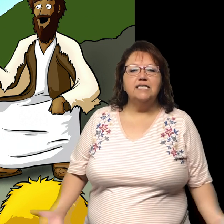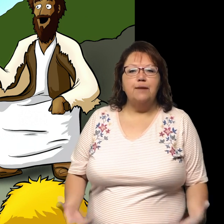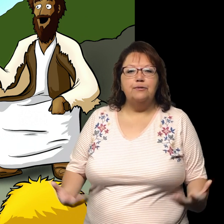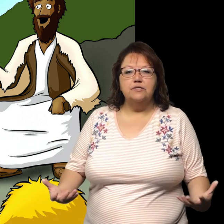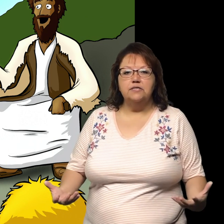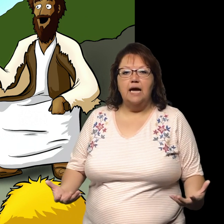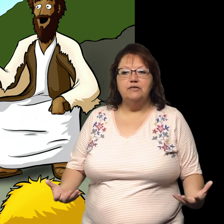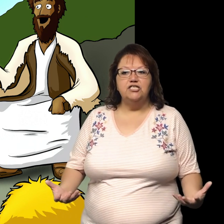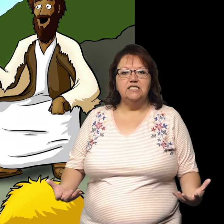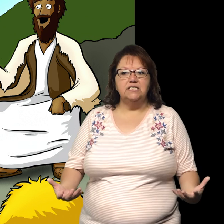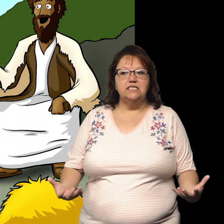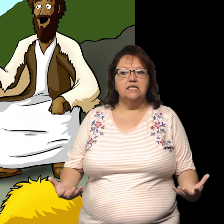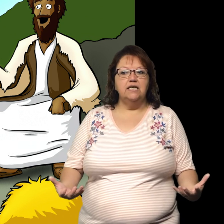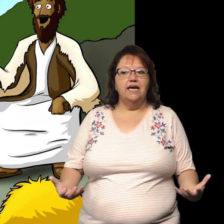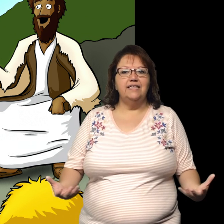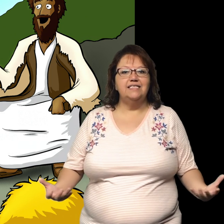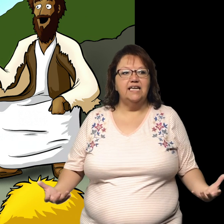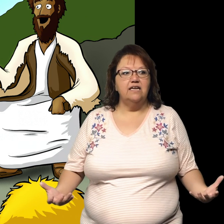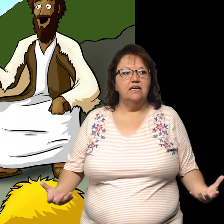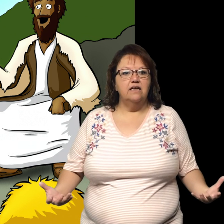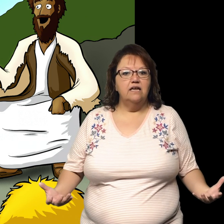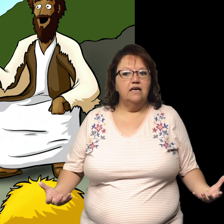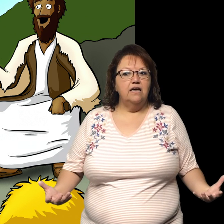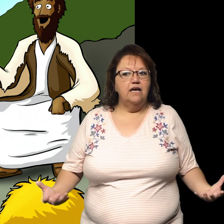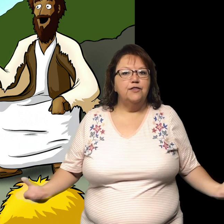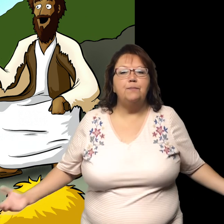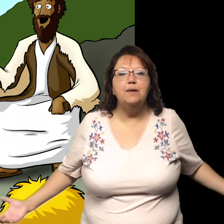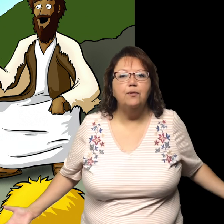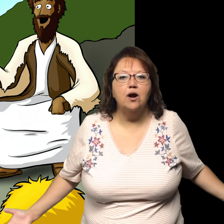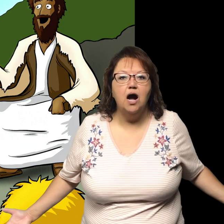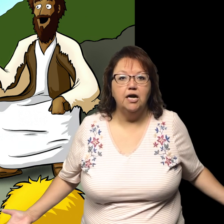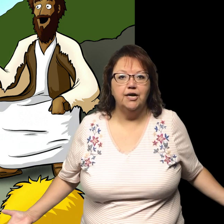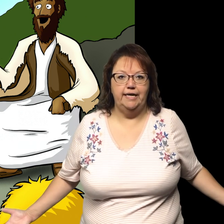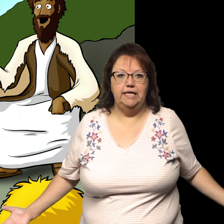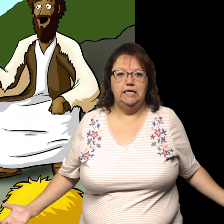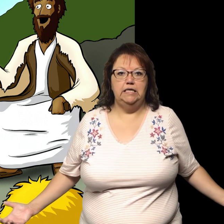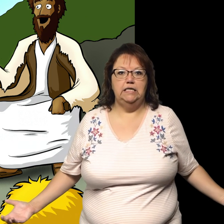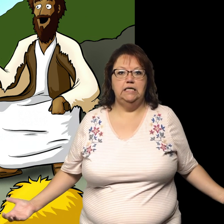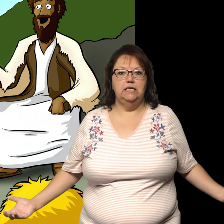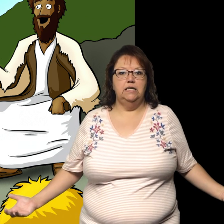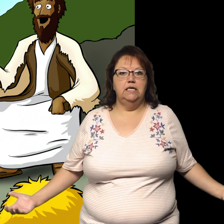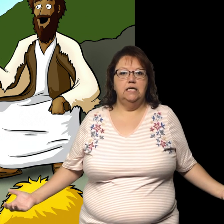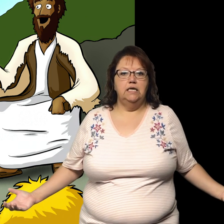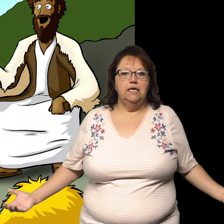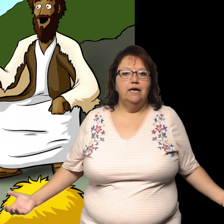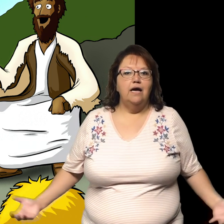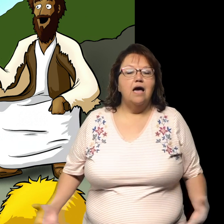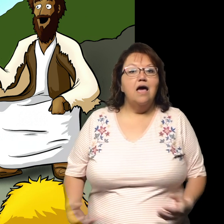The disciples came to Jesus and they said, the people are hungry.